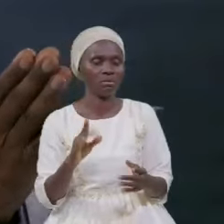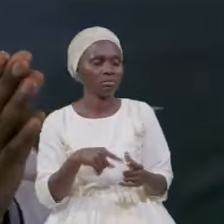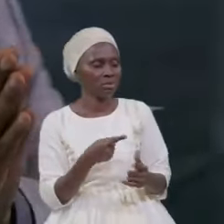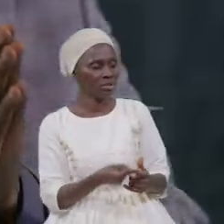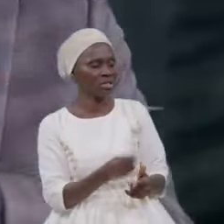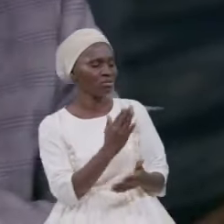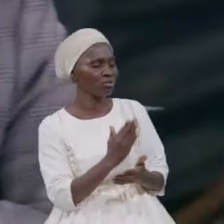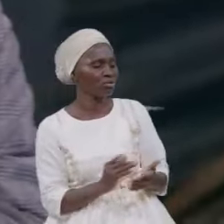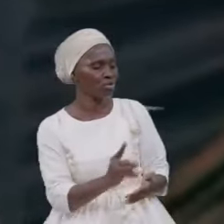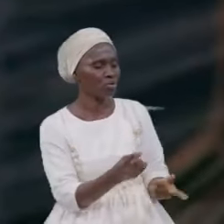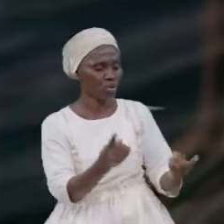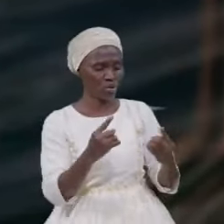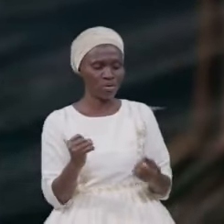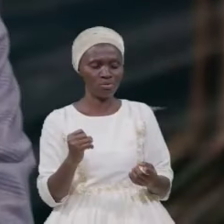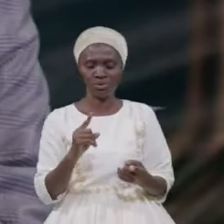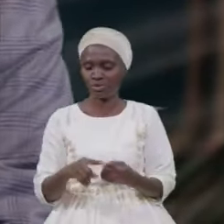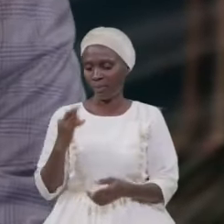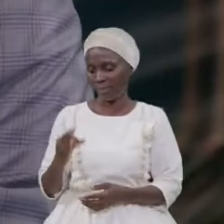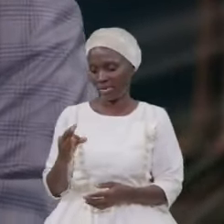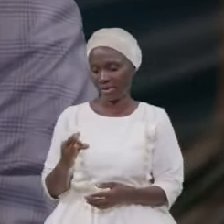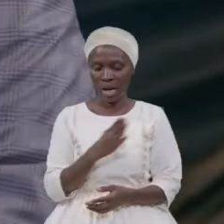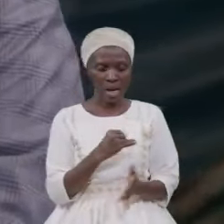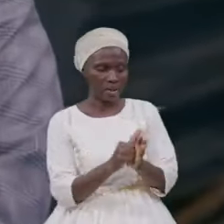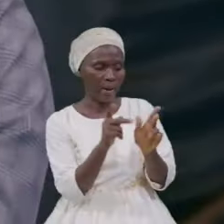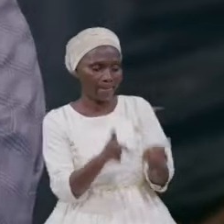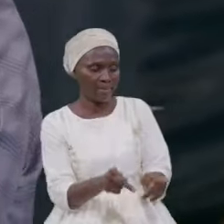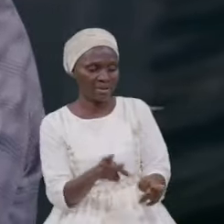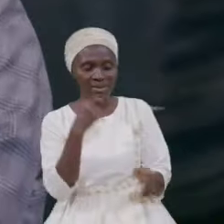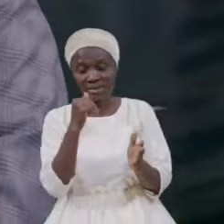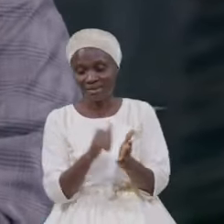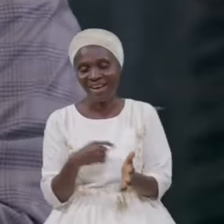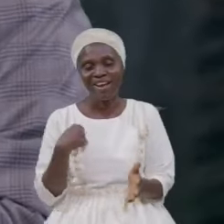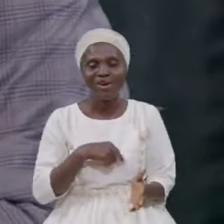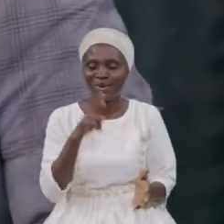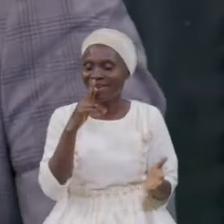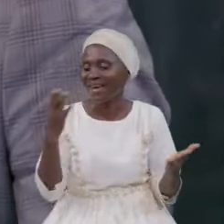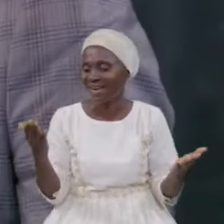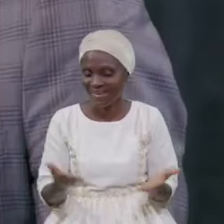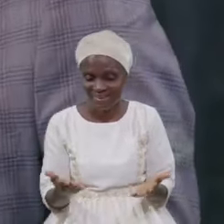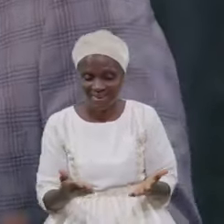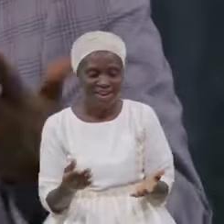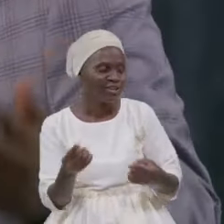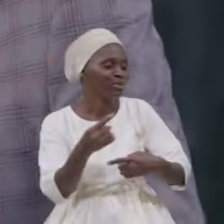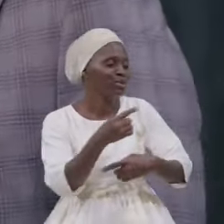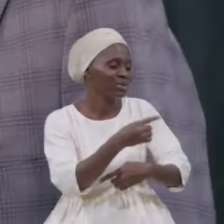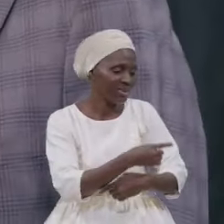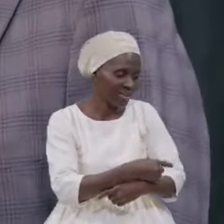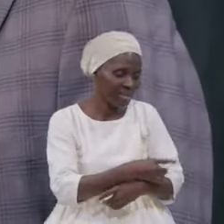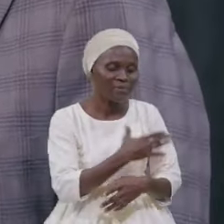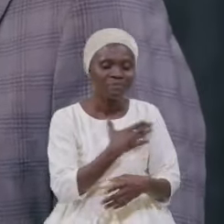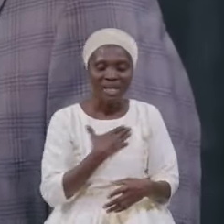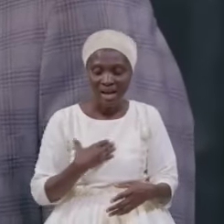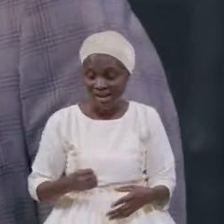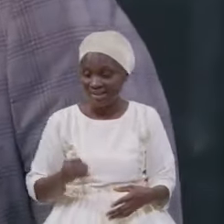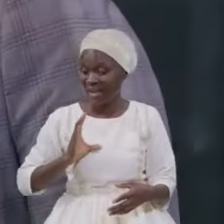he says, "We are here today, and our son,